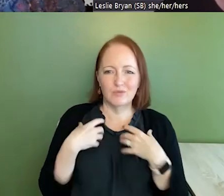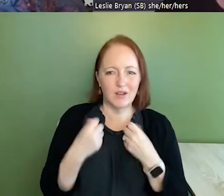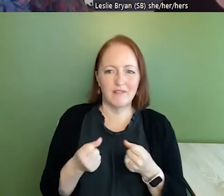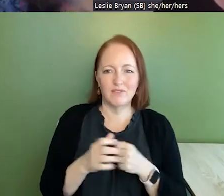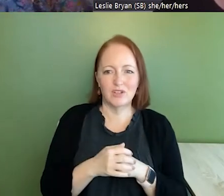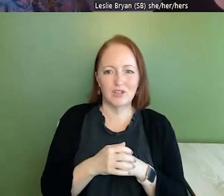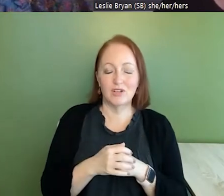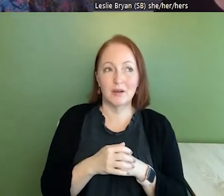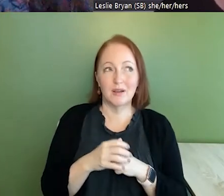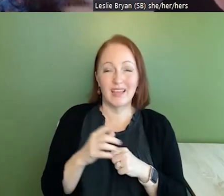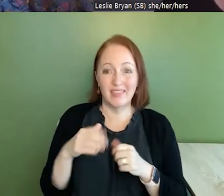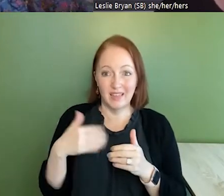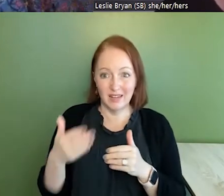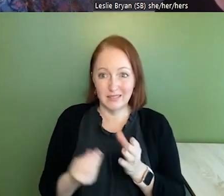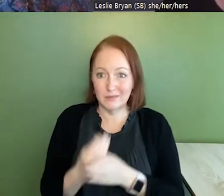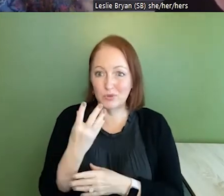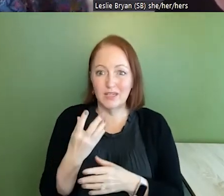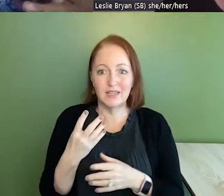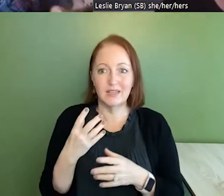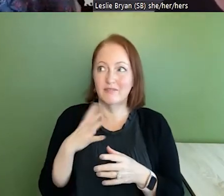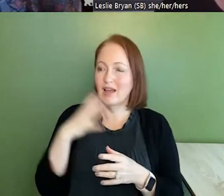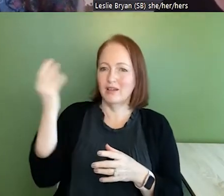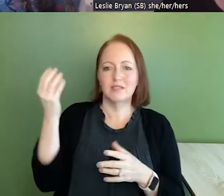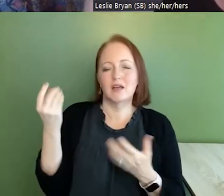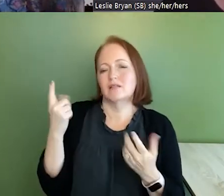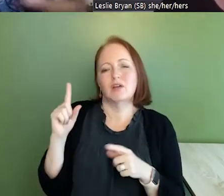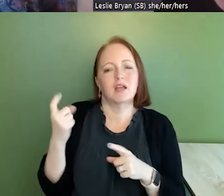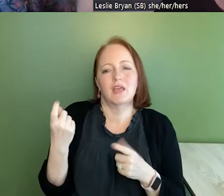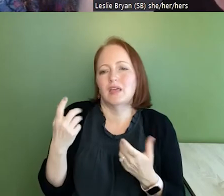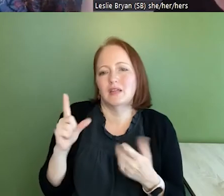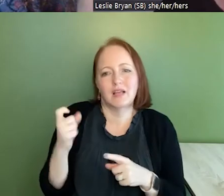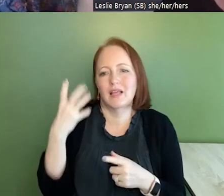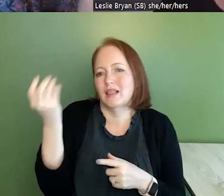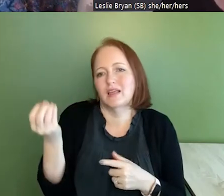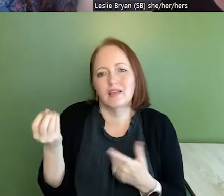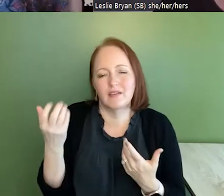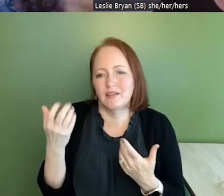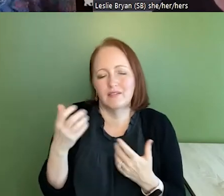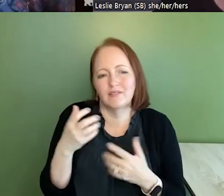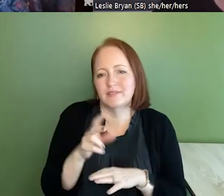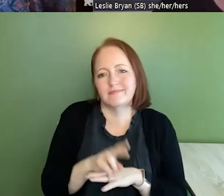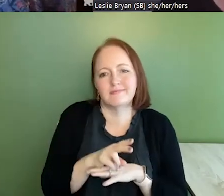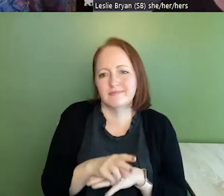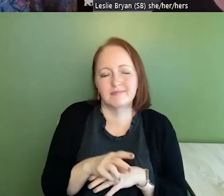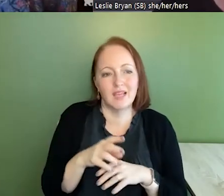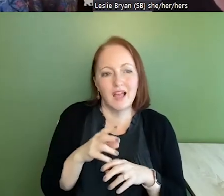even by the time spring rolled around and everything was fine outside, I was like, I can't leave. And I have